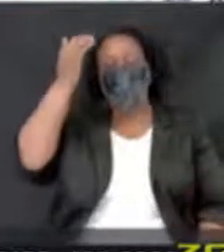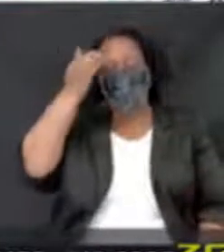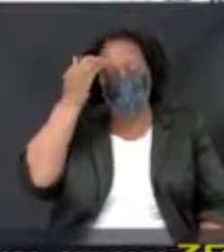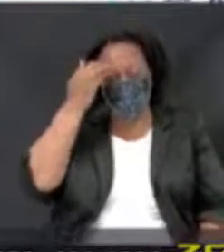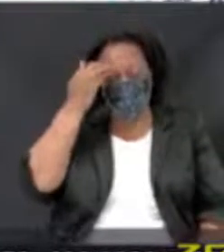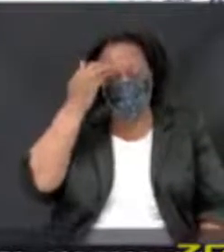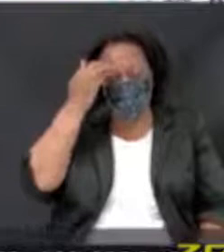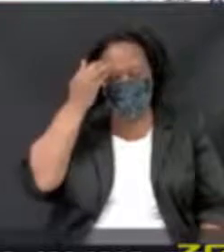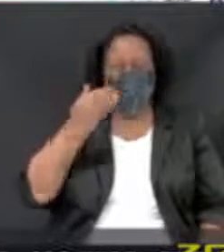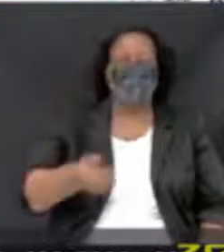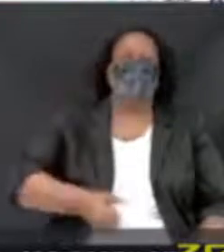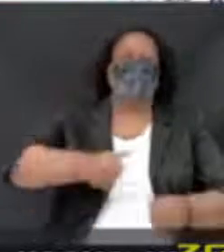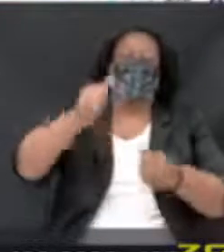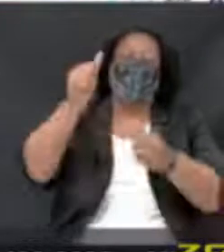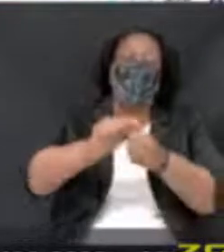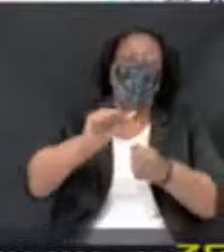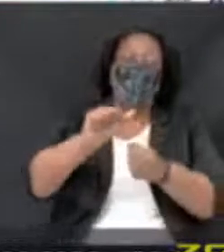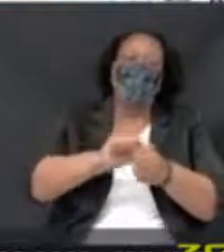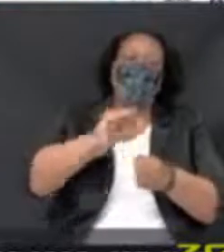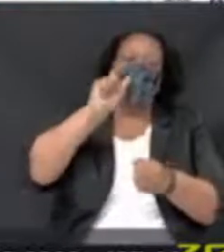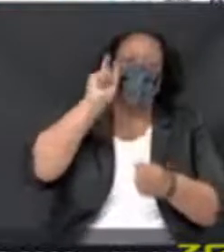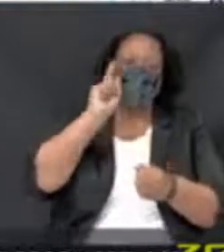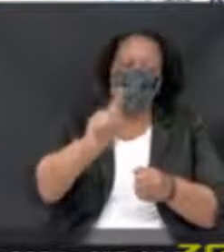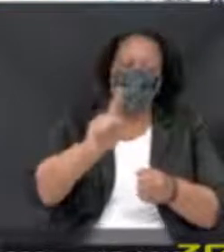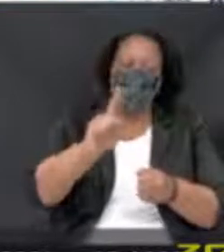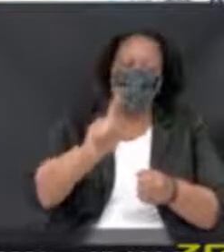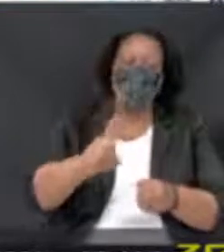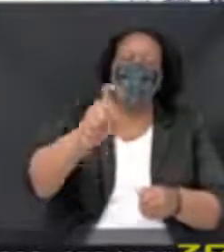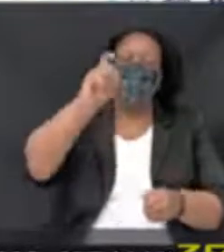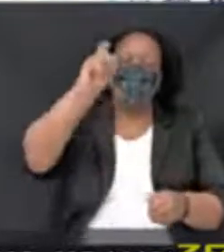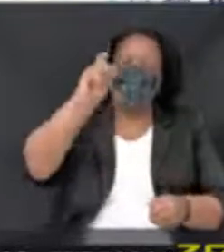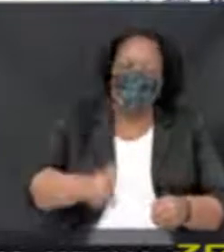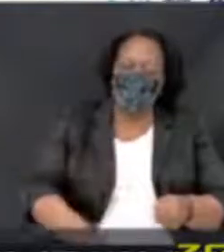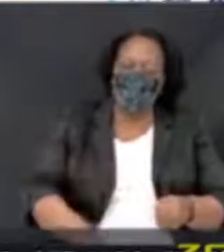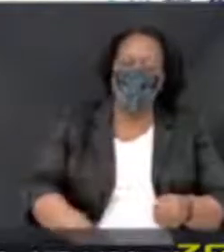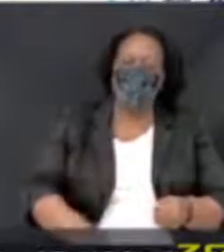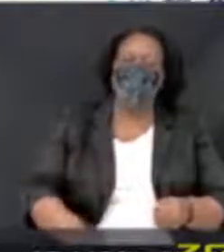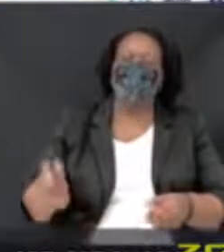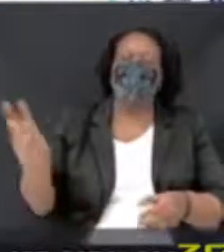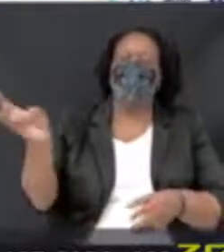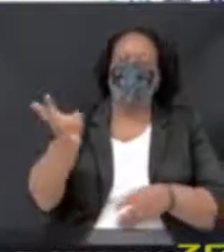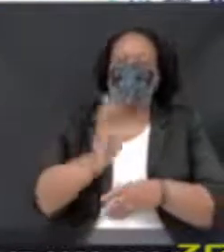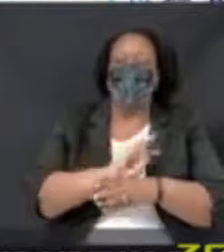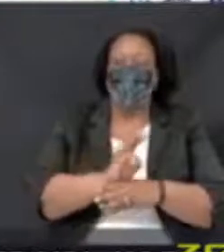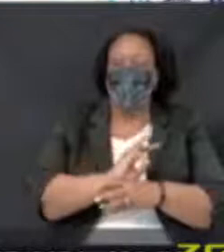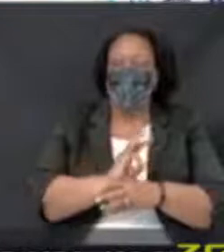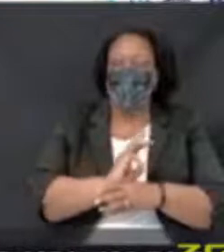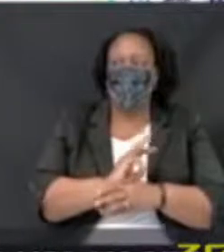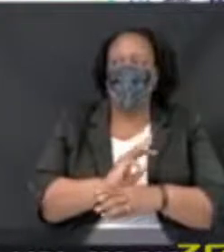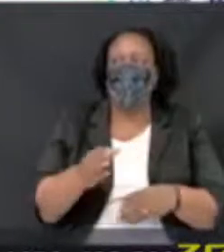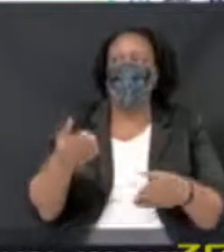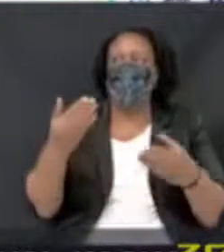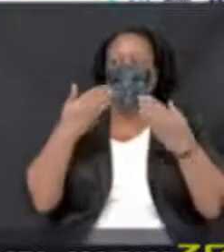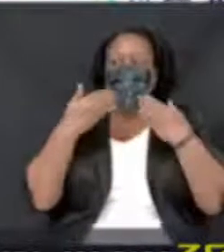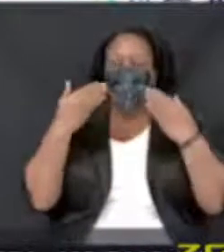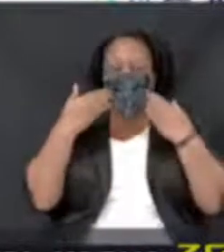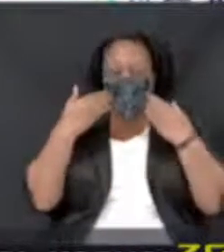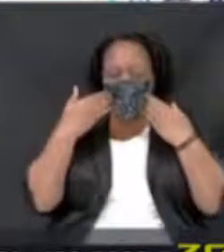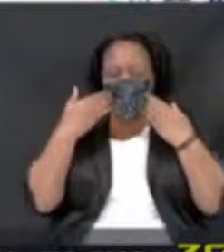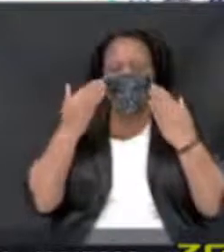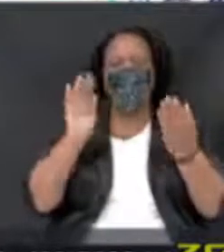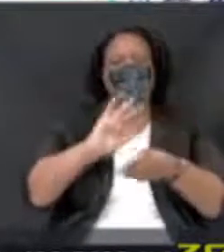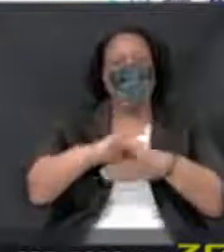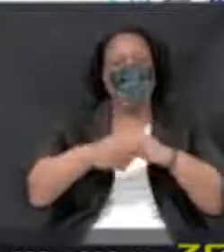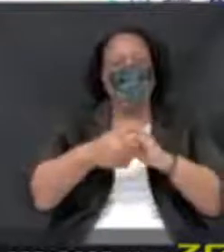is for everyone who enters to our shores or come to our shores and enter our federation to follow these